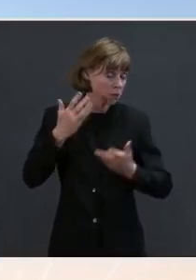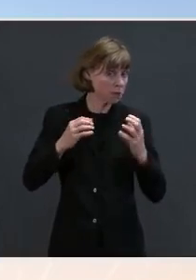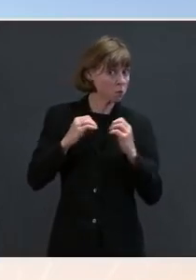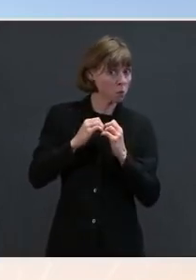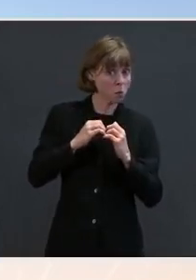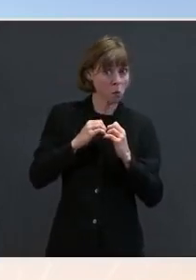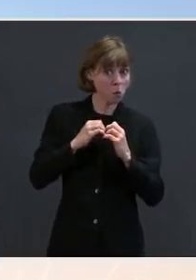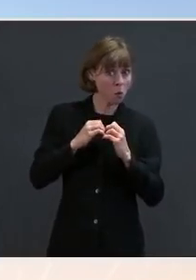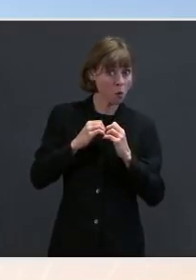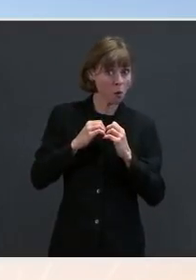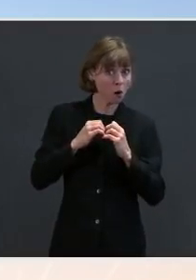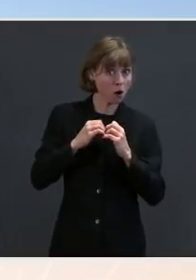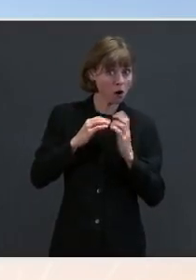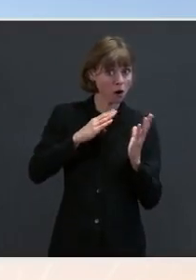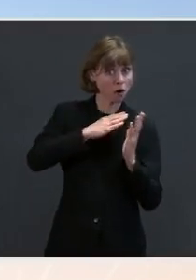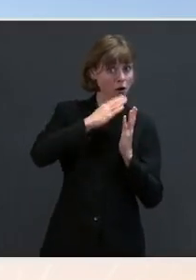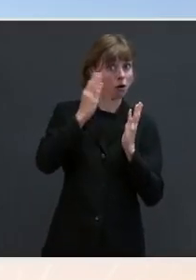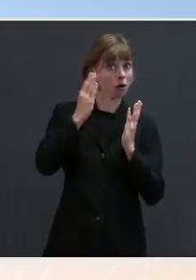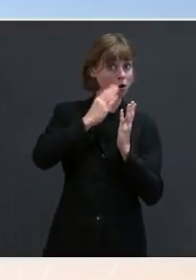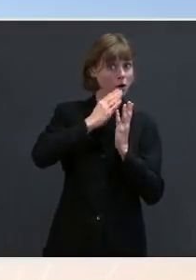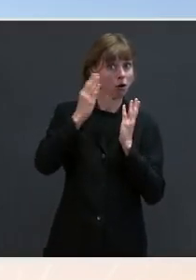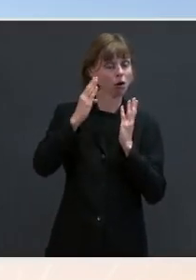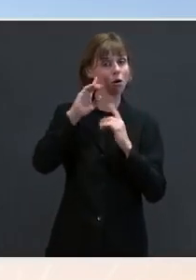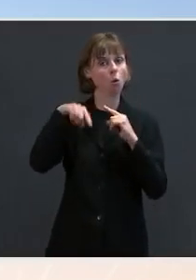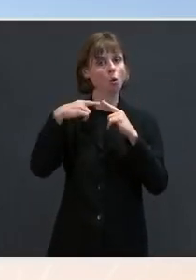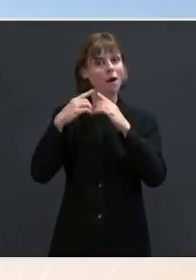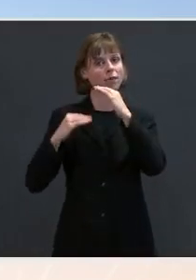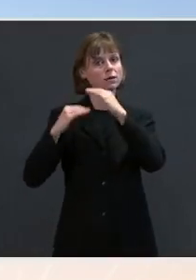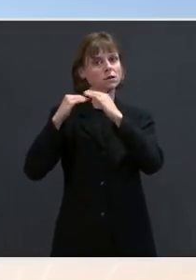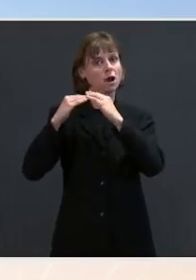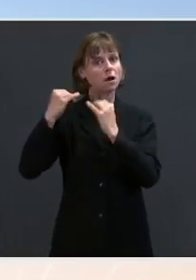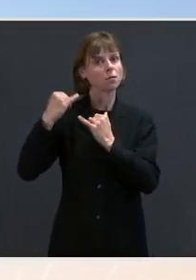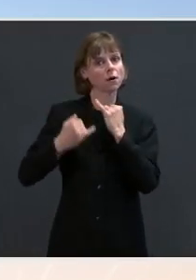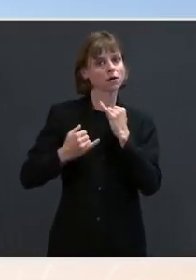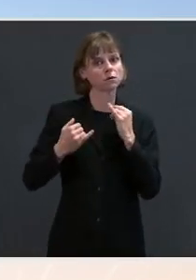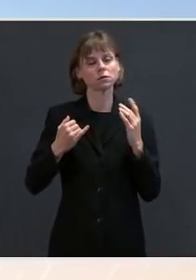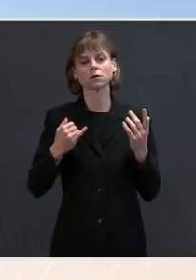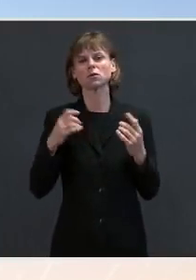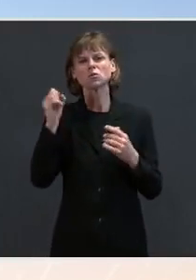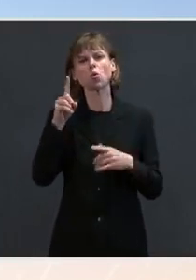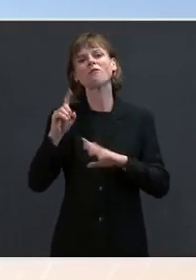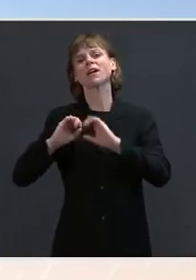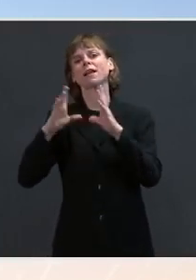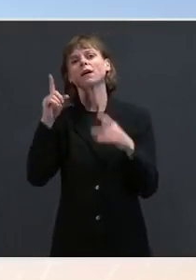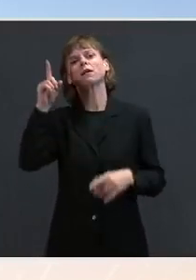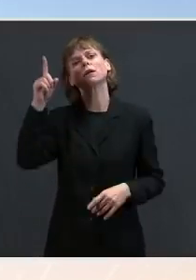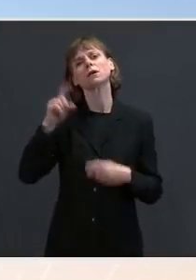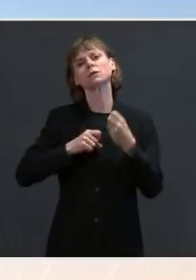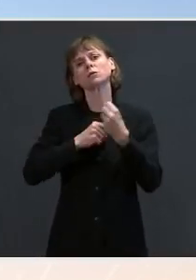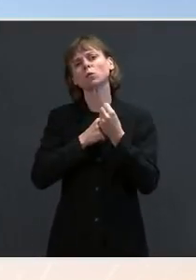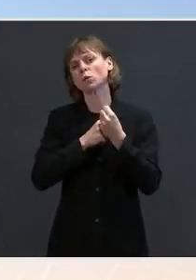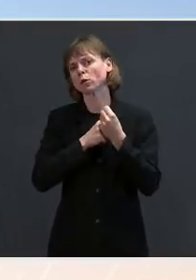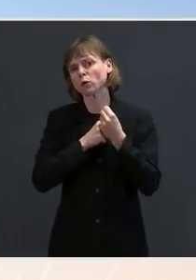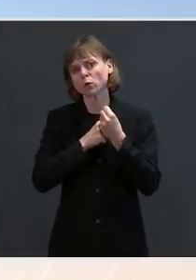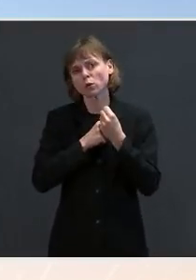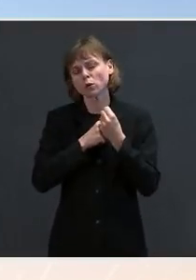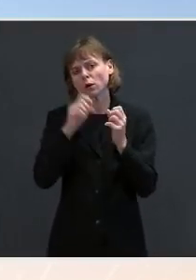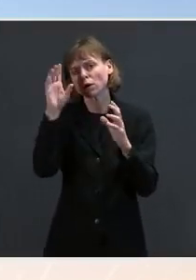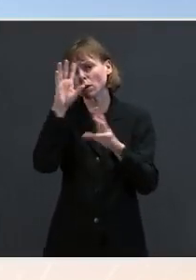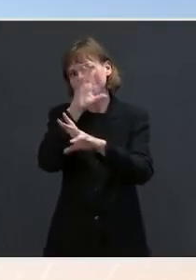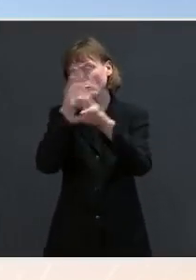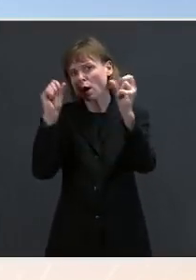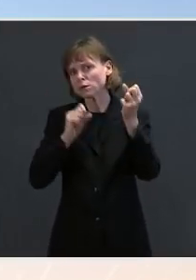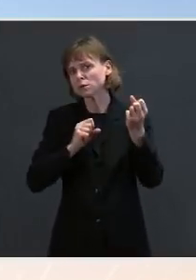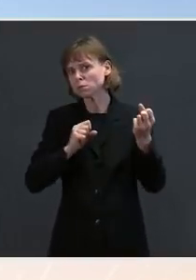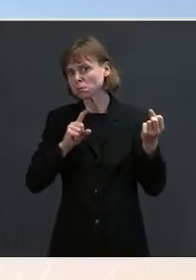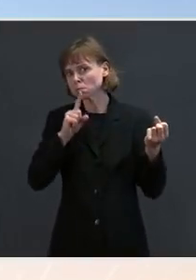steeper cliff at which that ramp down ends. So for clarity, does he support, I know he's okay with what you just said out there, is he okay